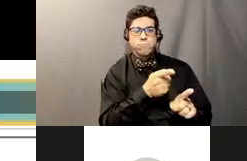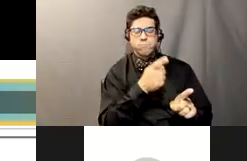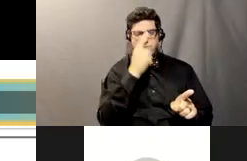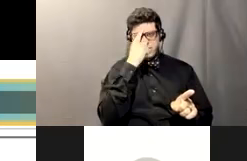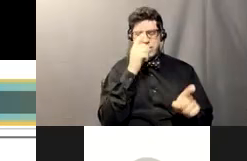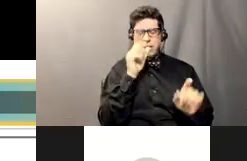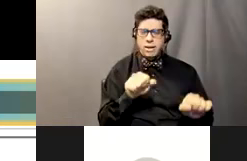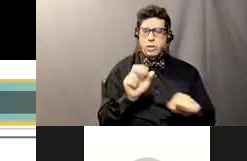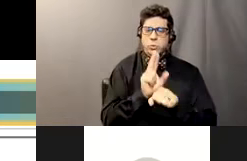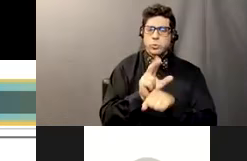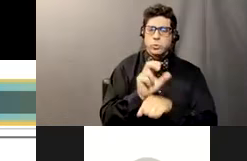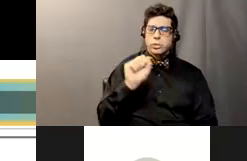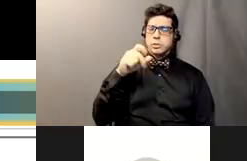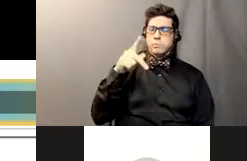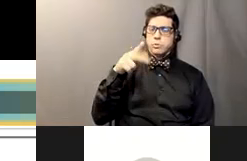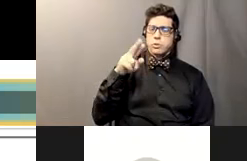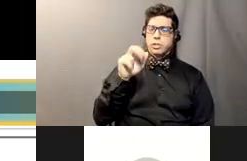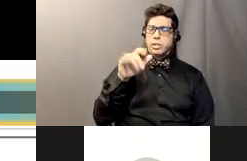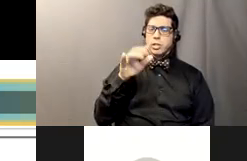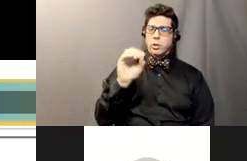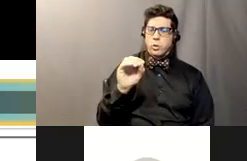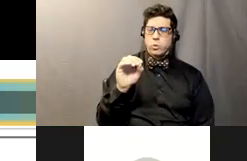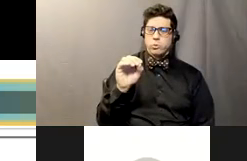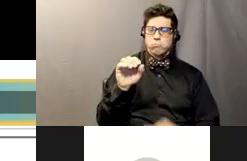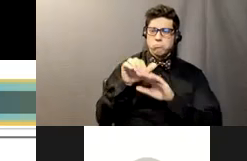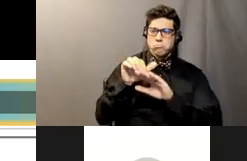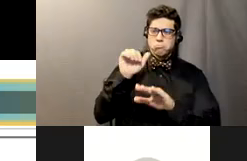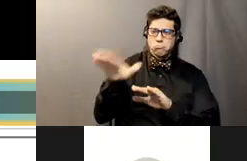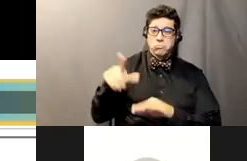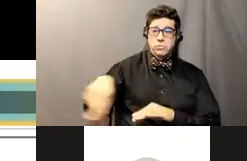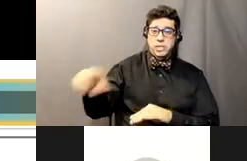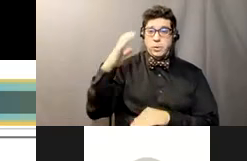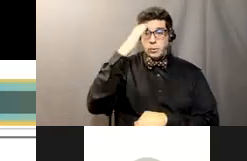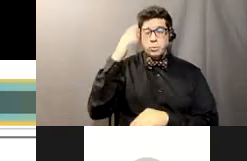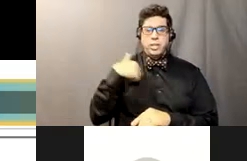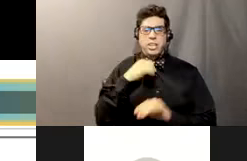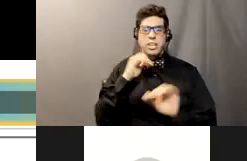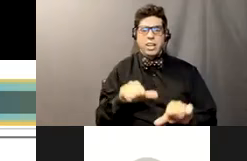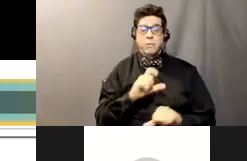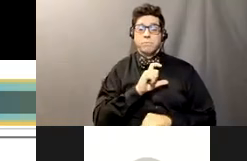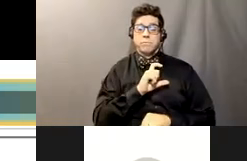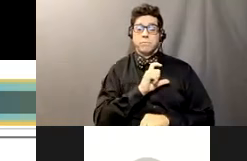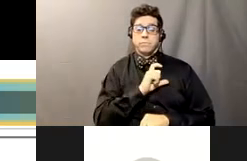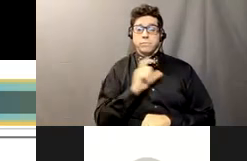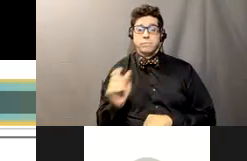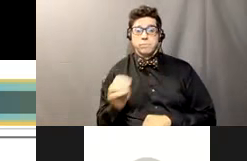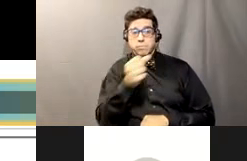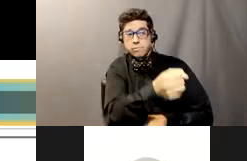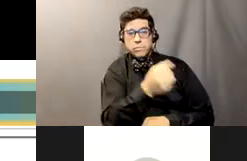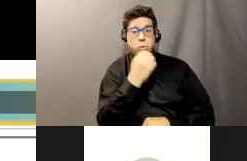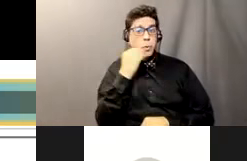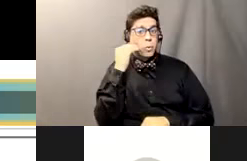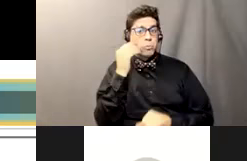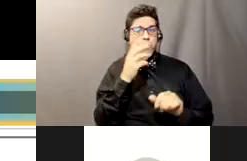Sprigeo platform and it'll notify an admin immediately. And then we can send a police officer to the home to do a wellness check if